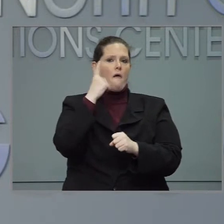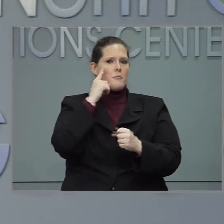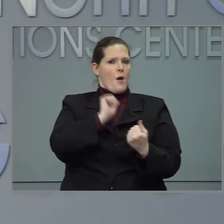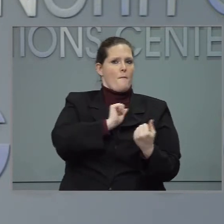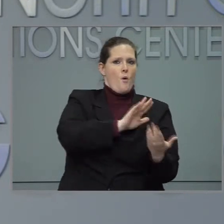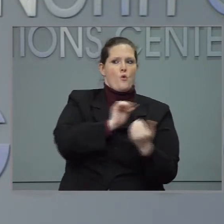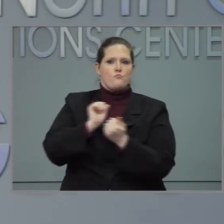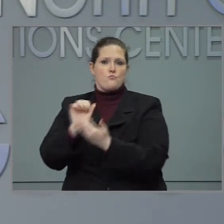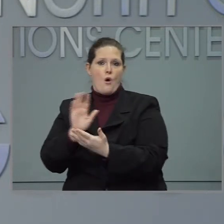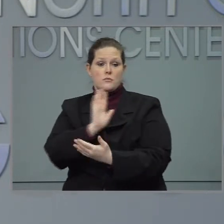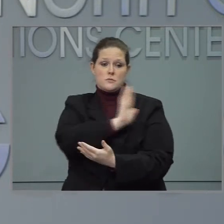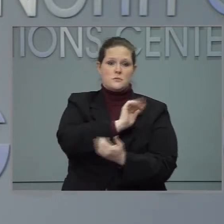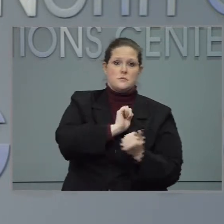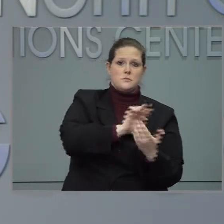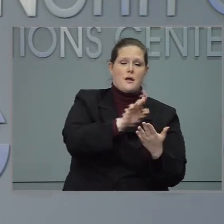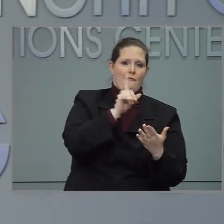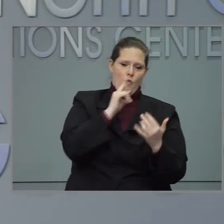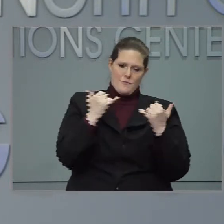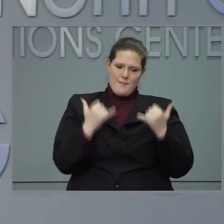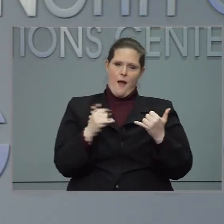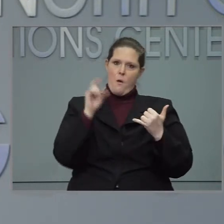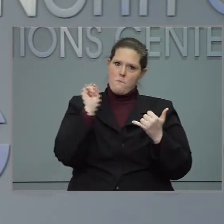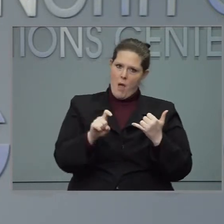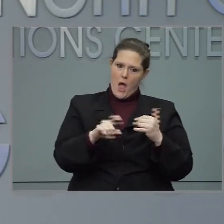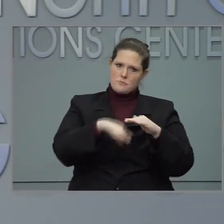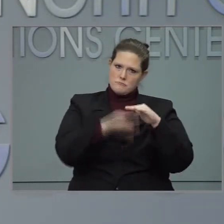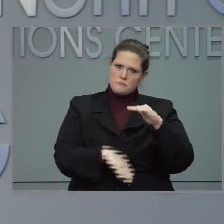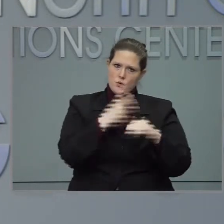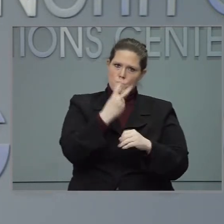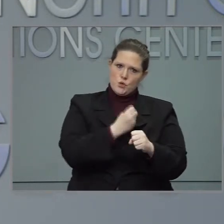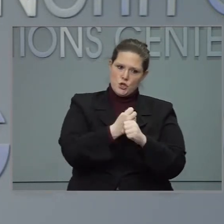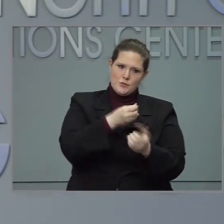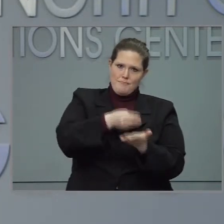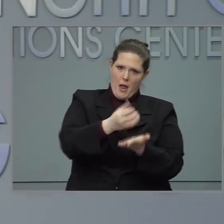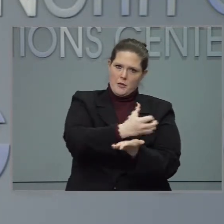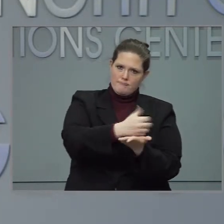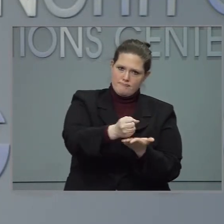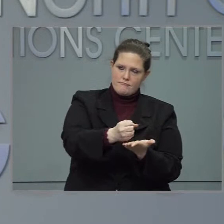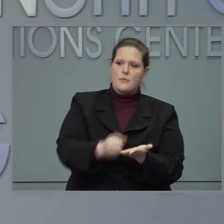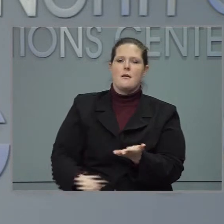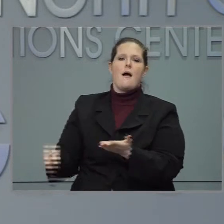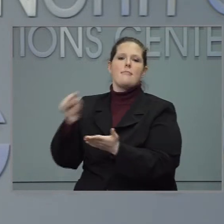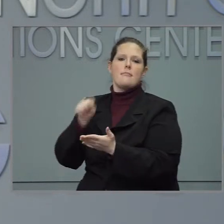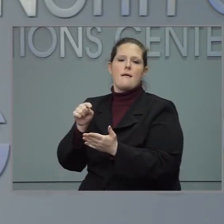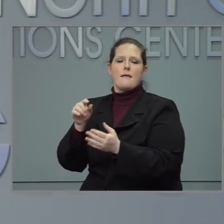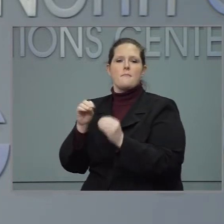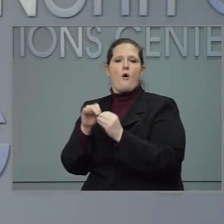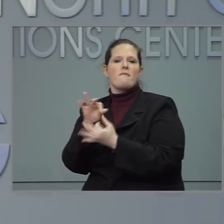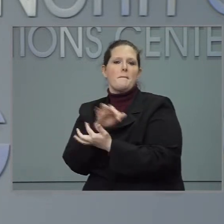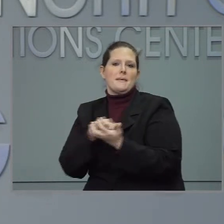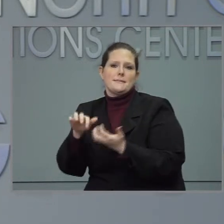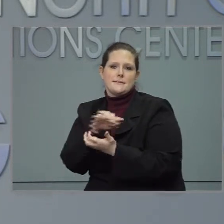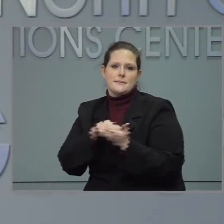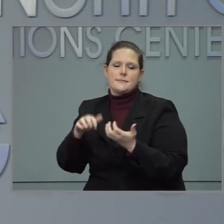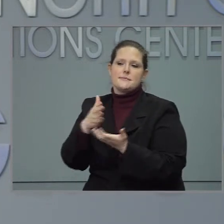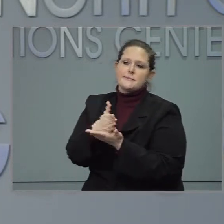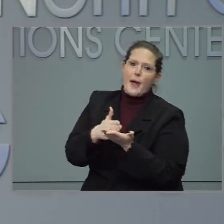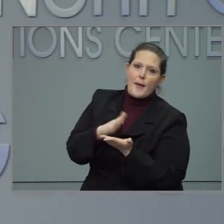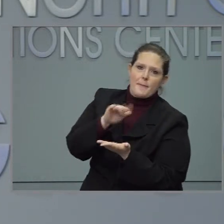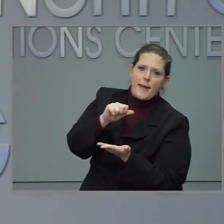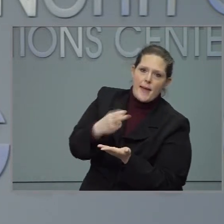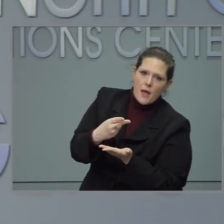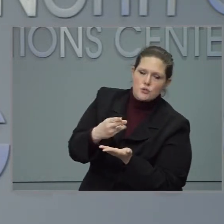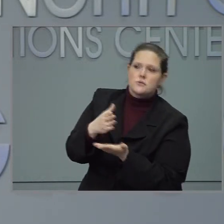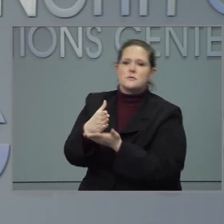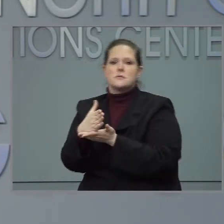longer term for certainty, bond. In addition, to get at your November 2021 timeframe, we